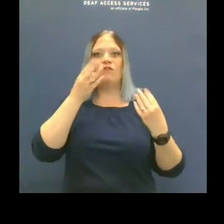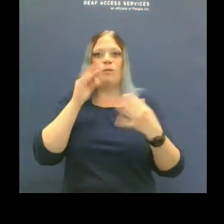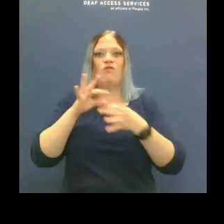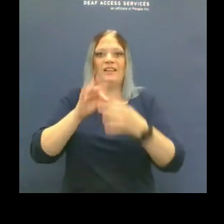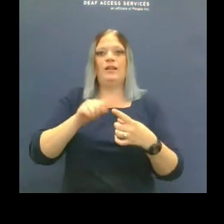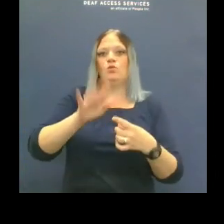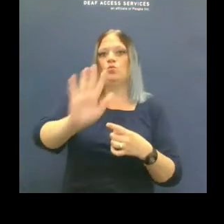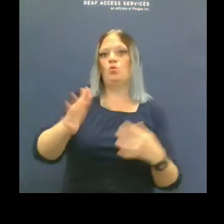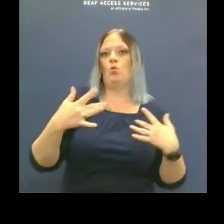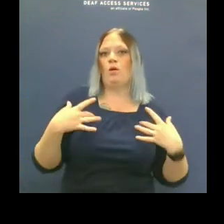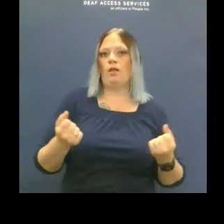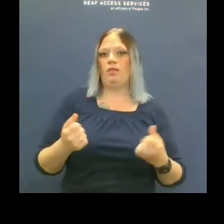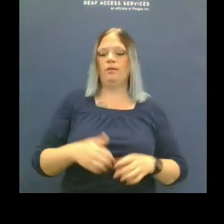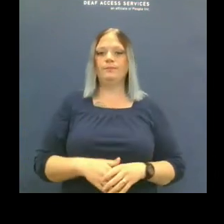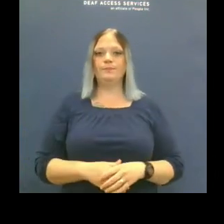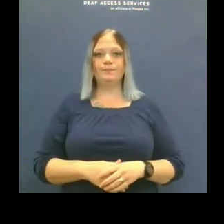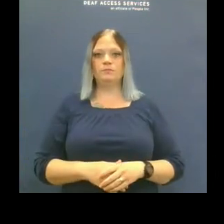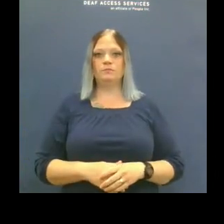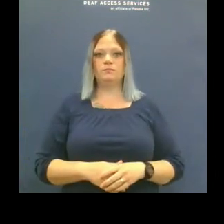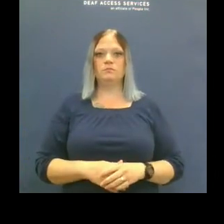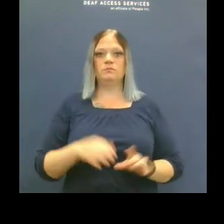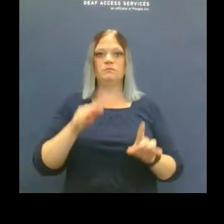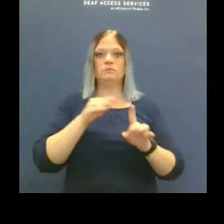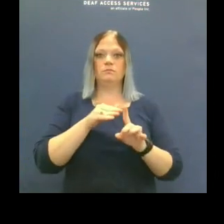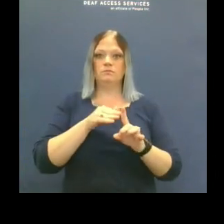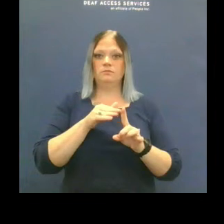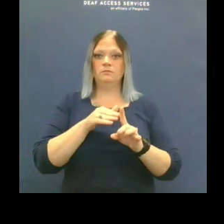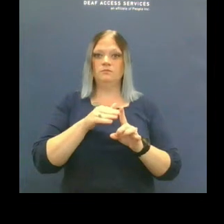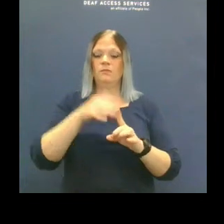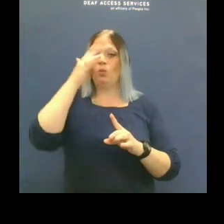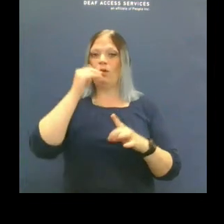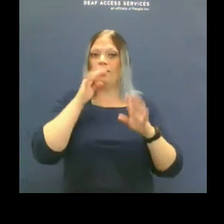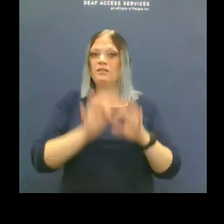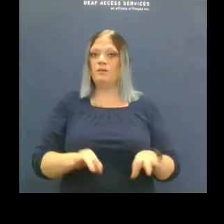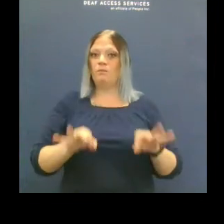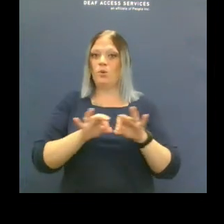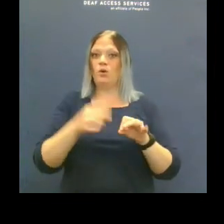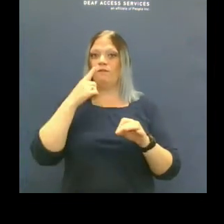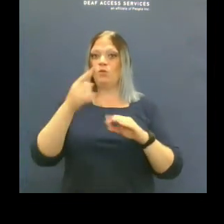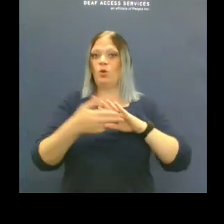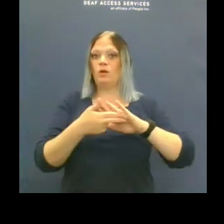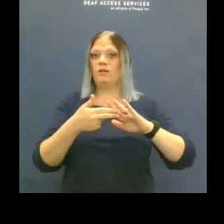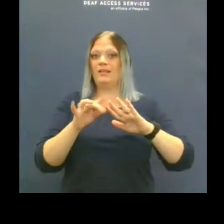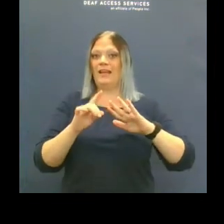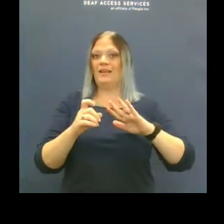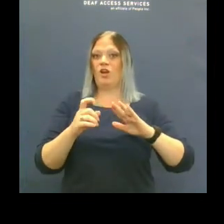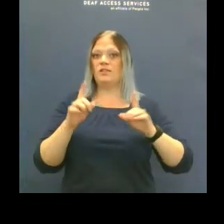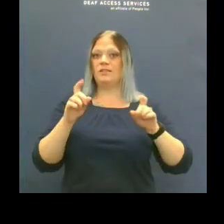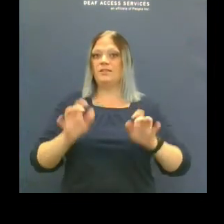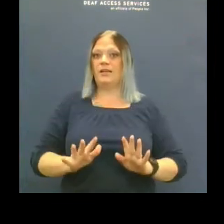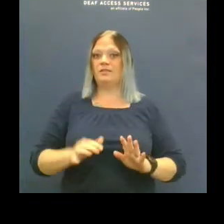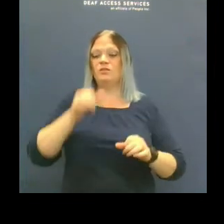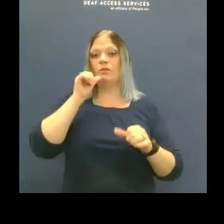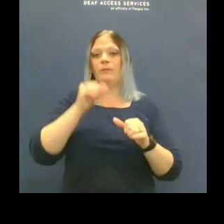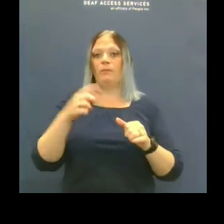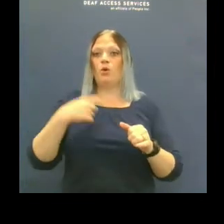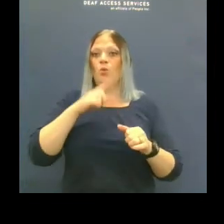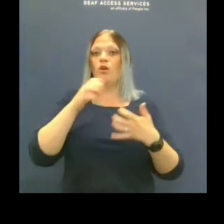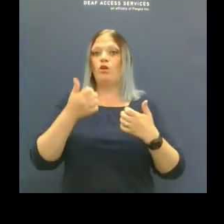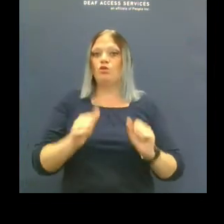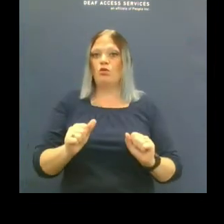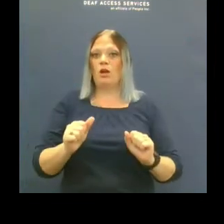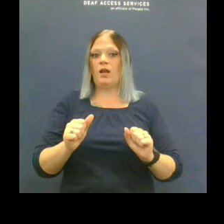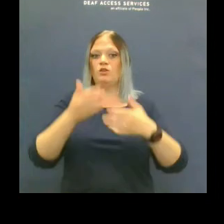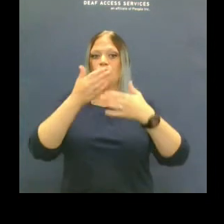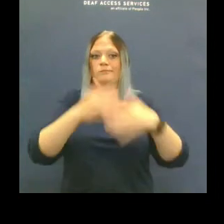health. So just want to remind you why it's important to get a diagnostic test. So remember, we are trying to break